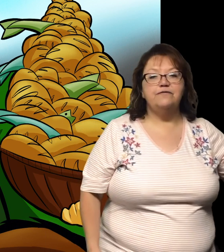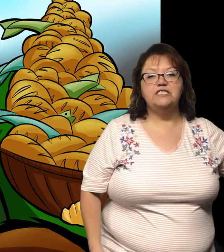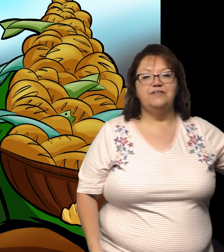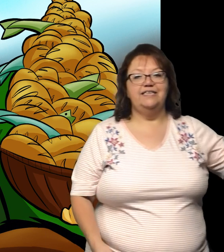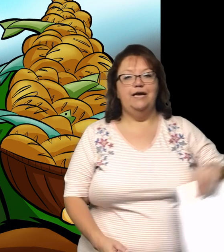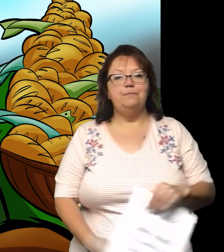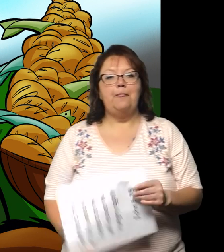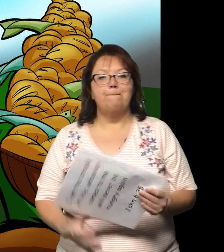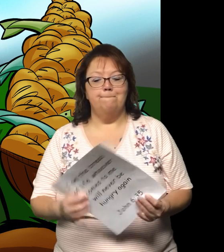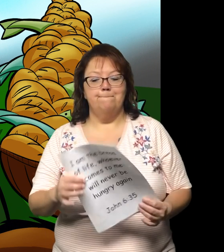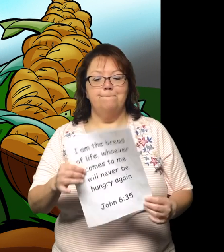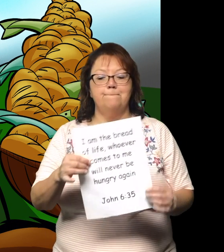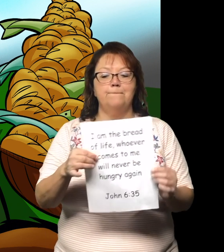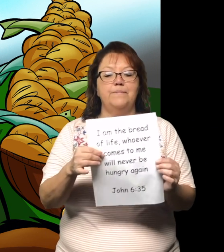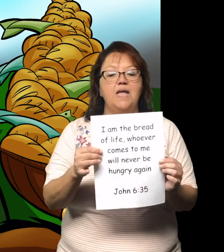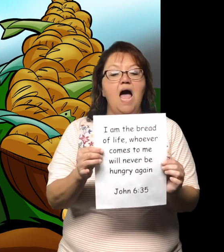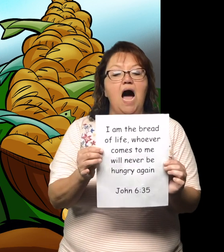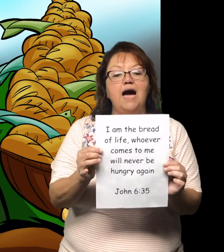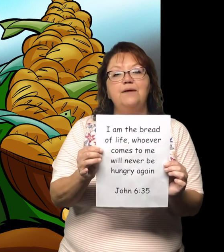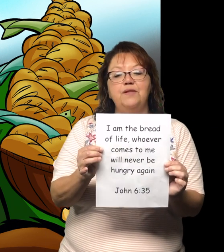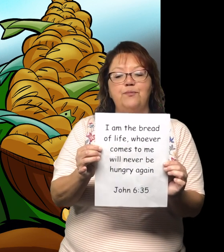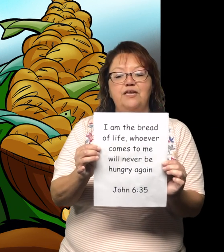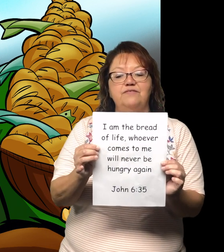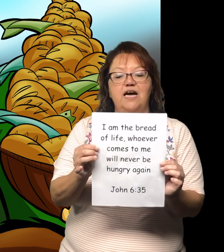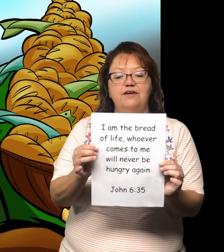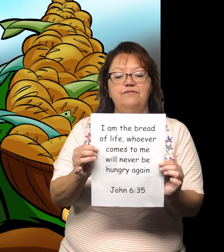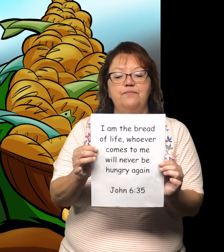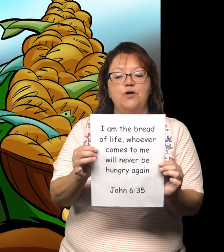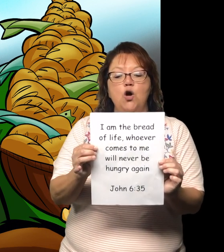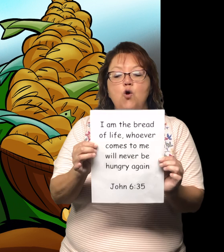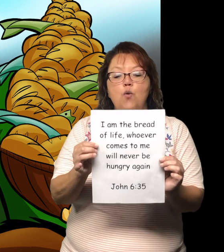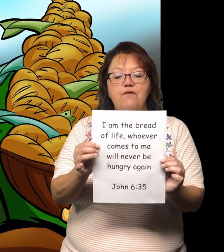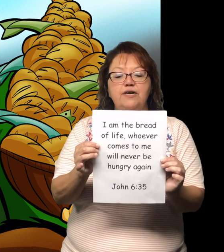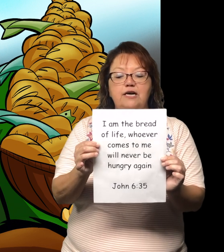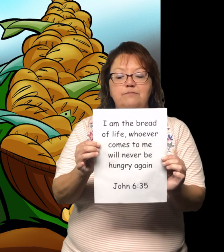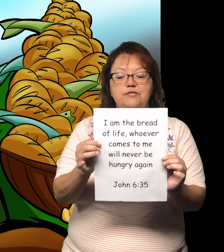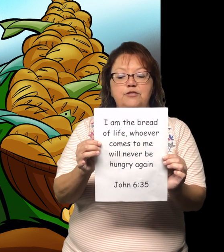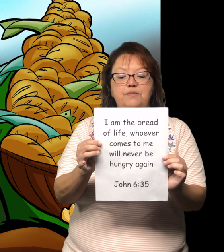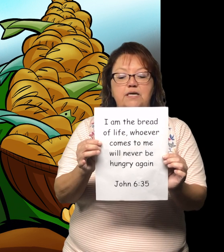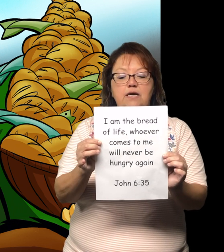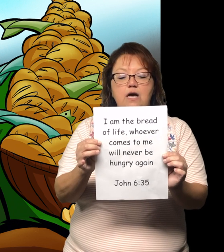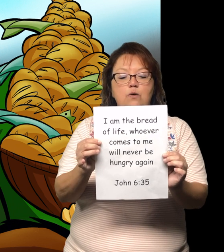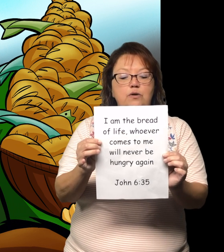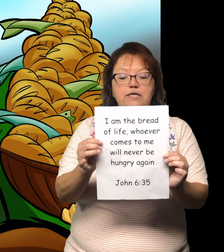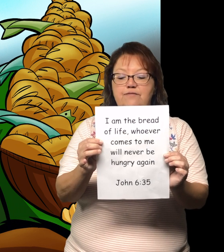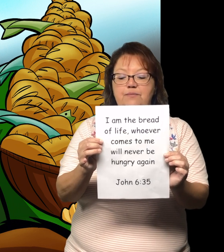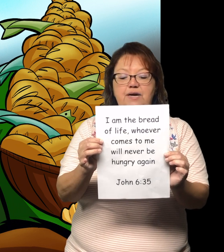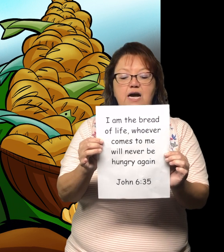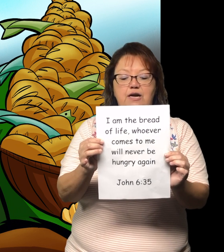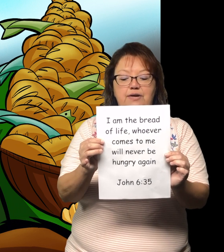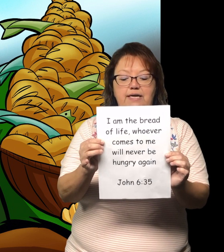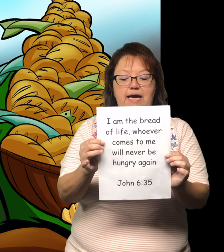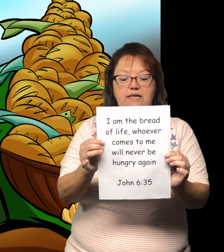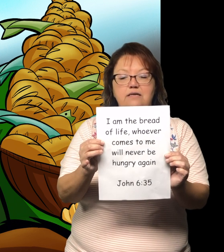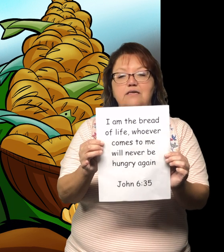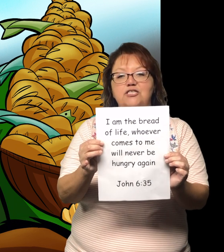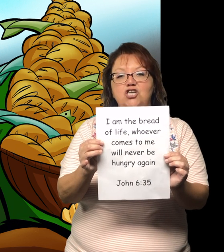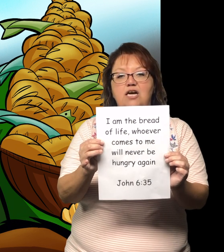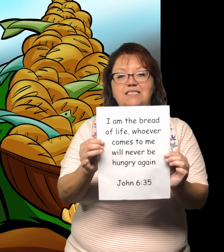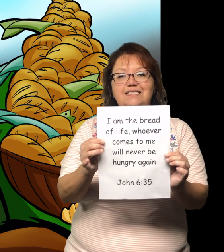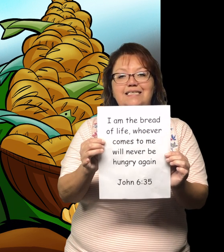my power verse for today. I am the bread of life. Whoever comes to me will never be hungry